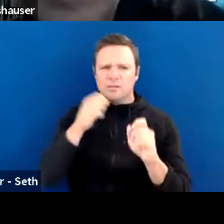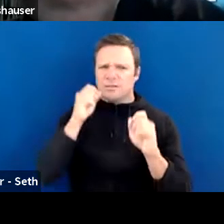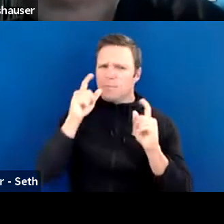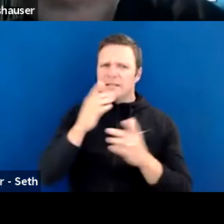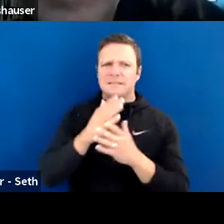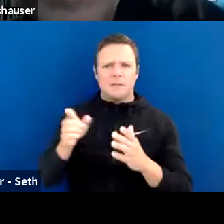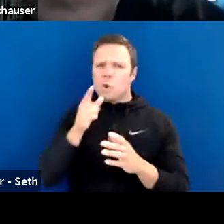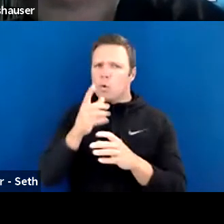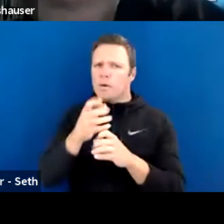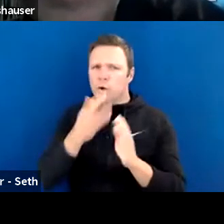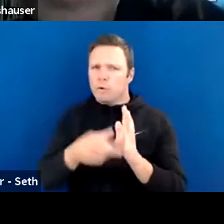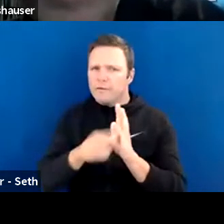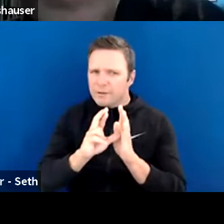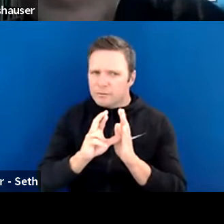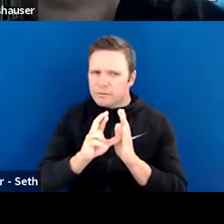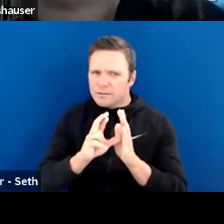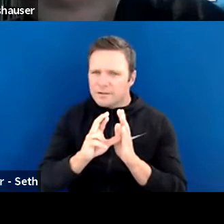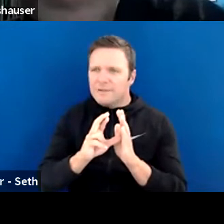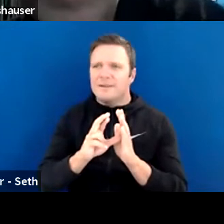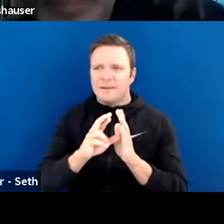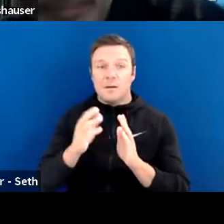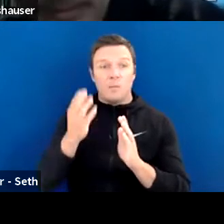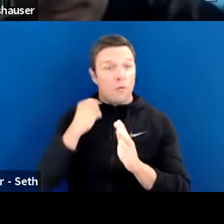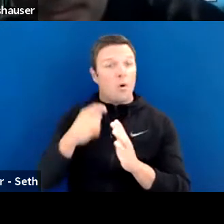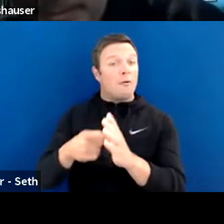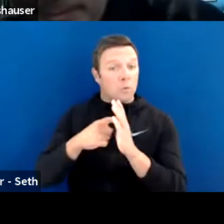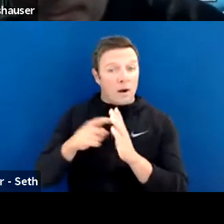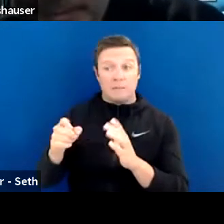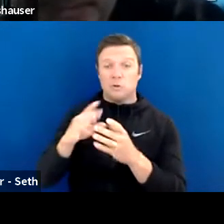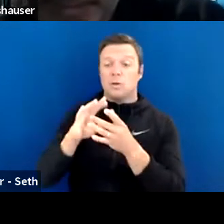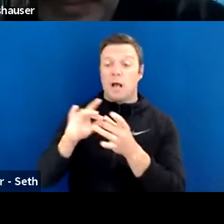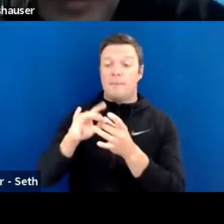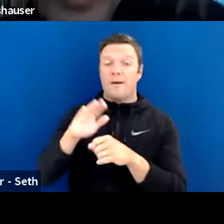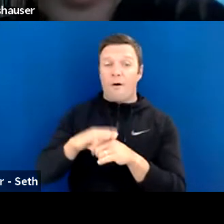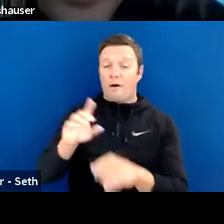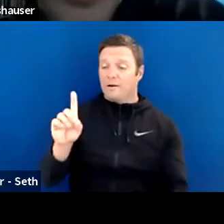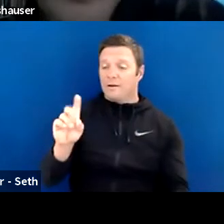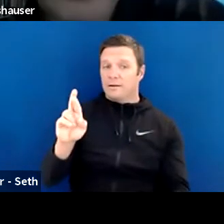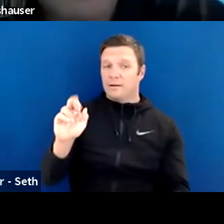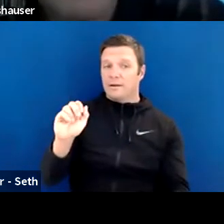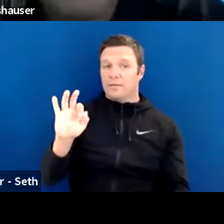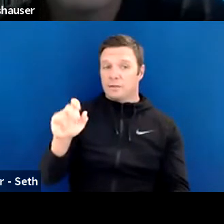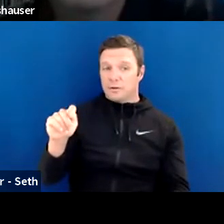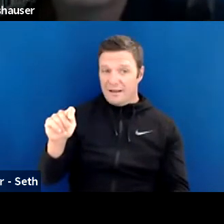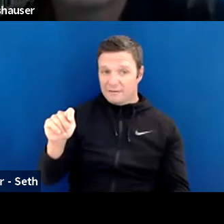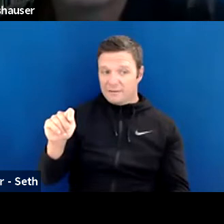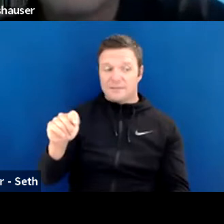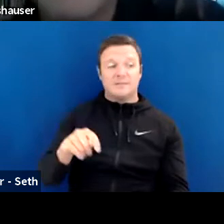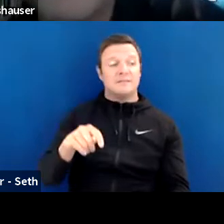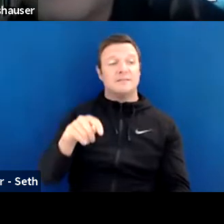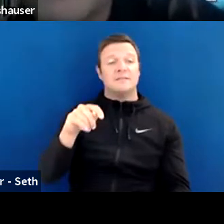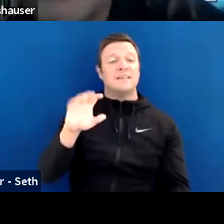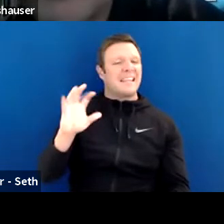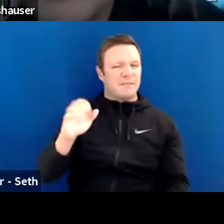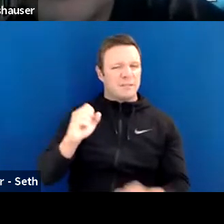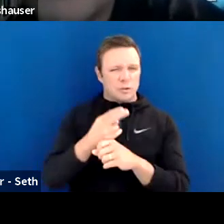them to give comments on the draft itself. In Canvas, you can use a rubric, but I require them to